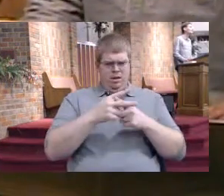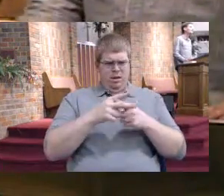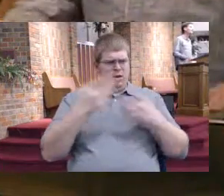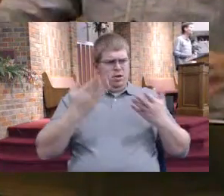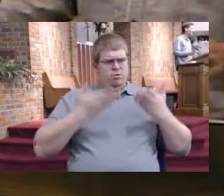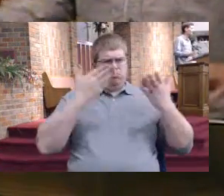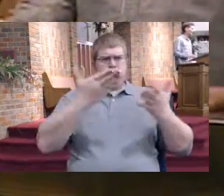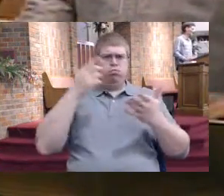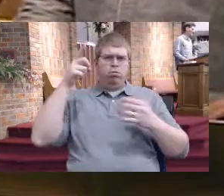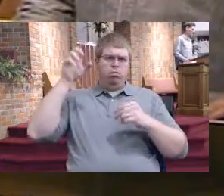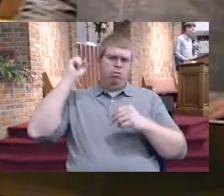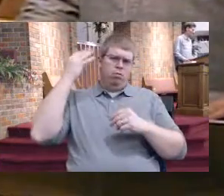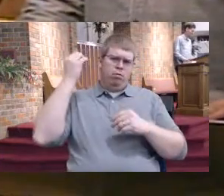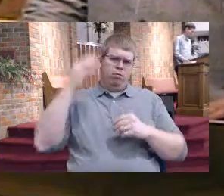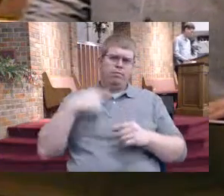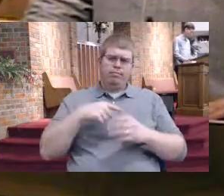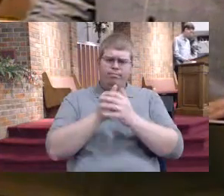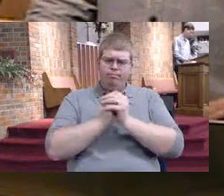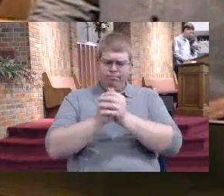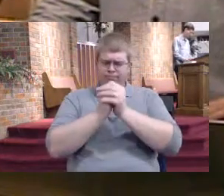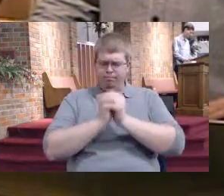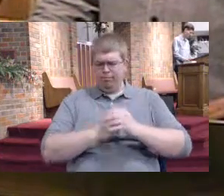for these slides, let's go ahead and pray together.